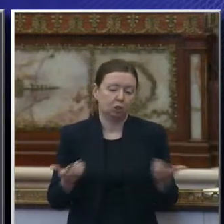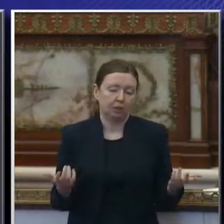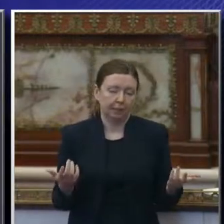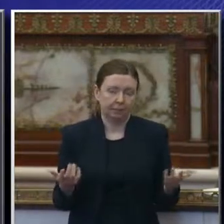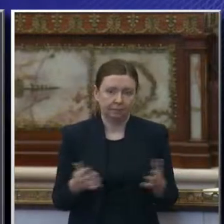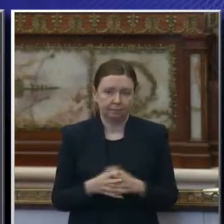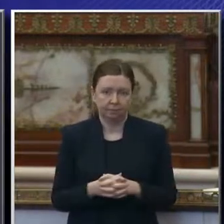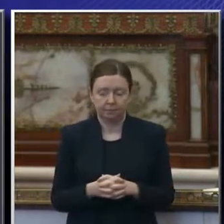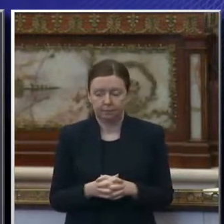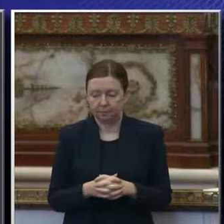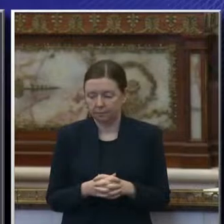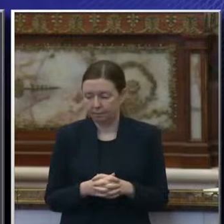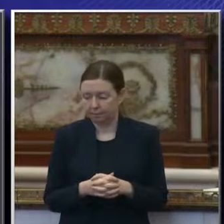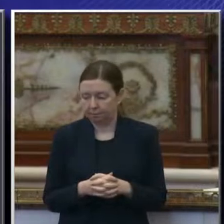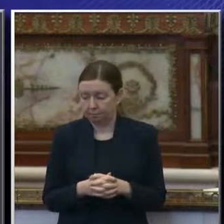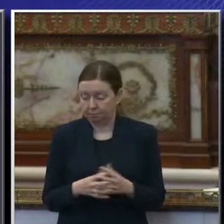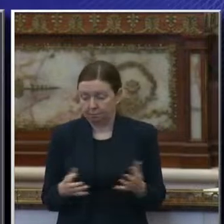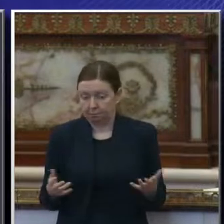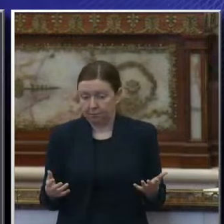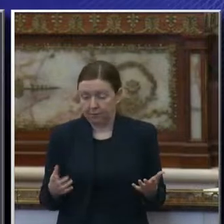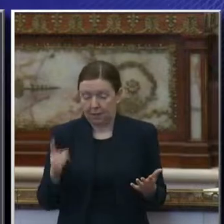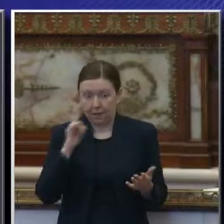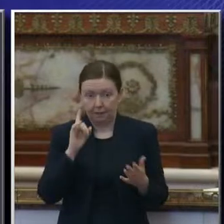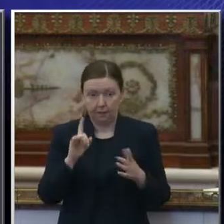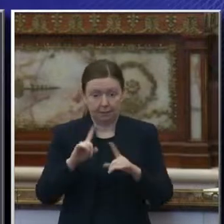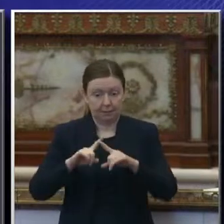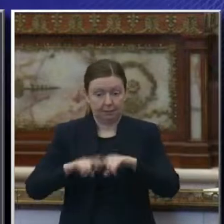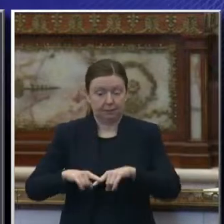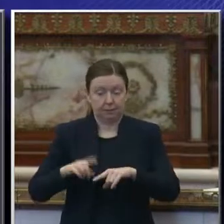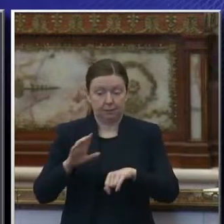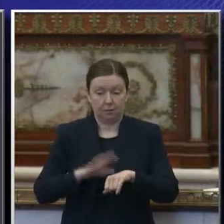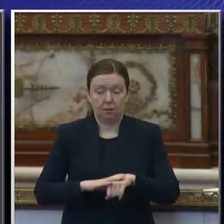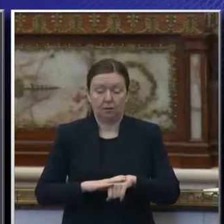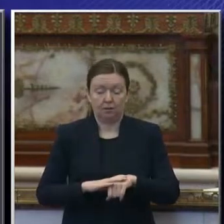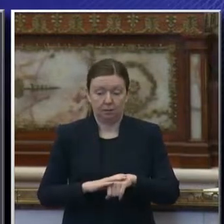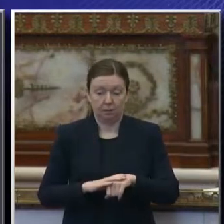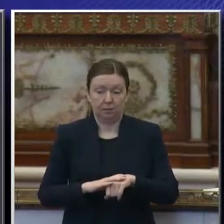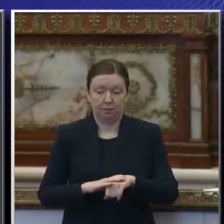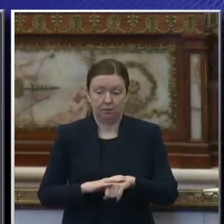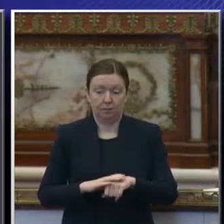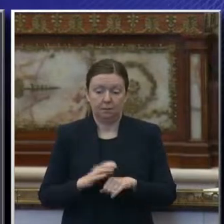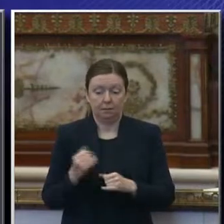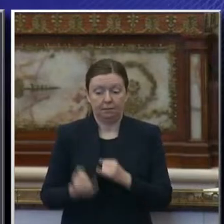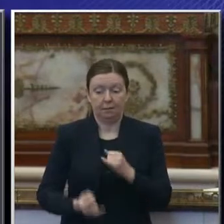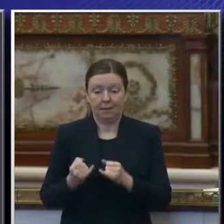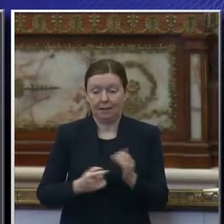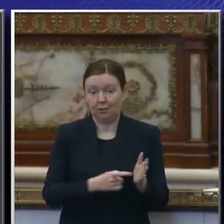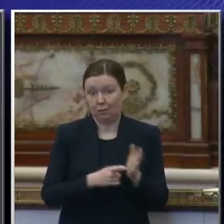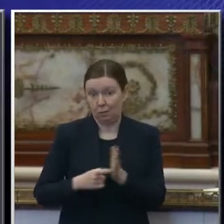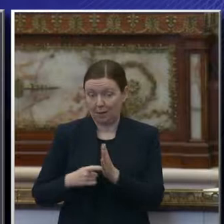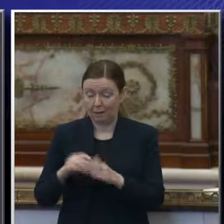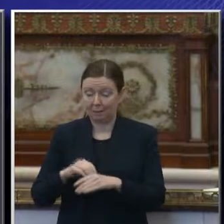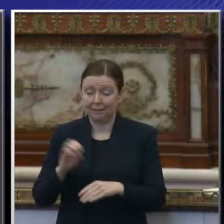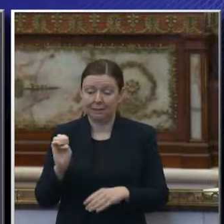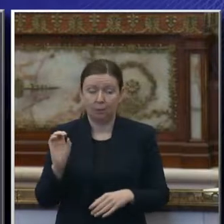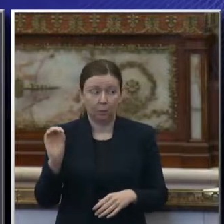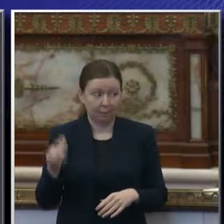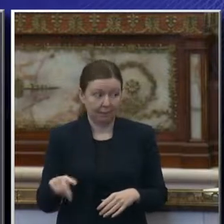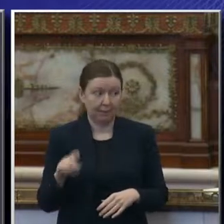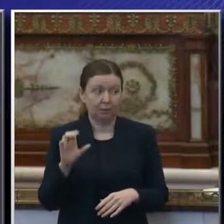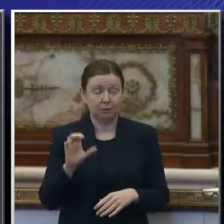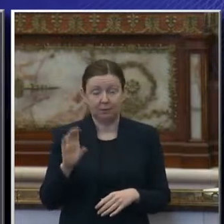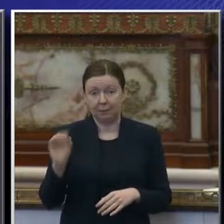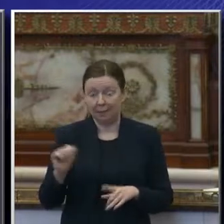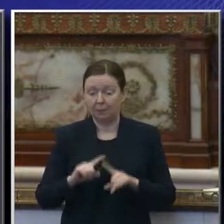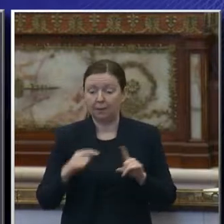be? Again, I think it's subject to, you know, just finalizing requirements in an EOP or a CBA,